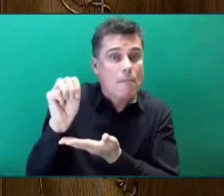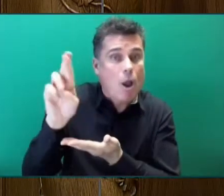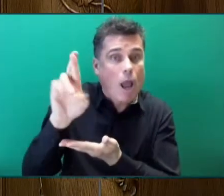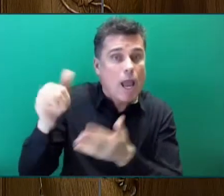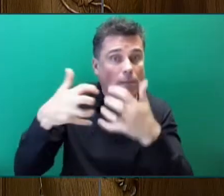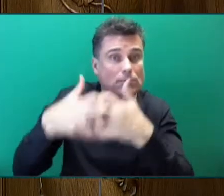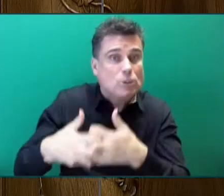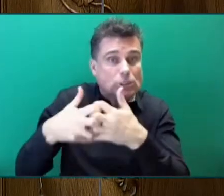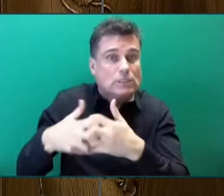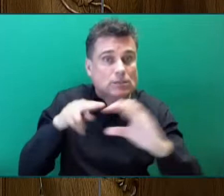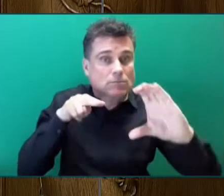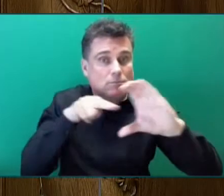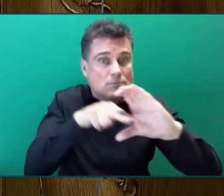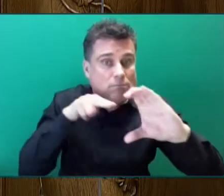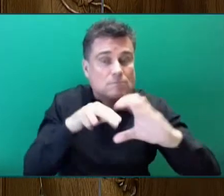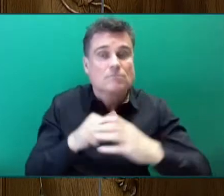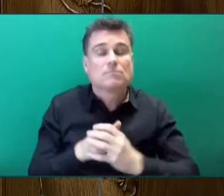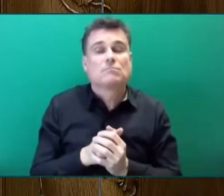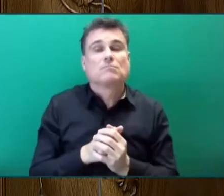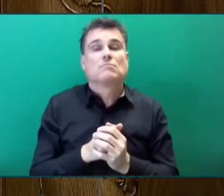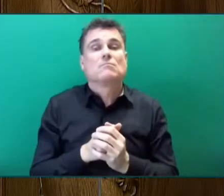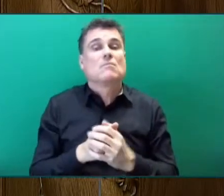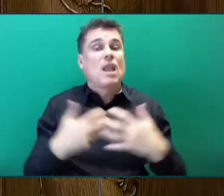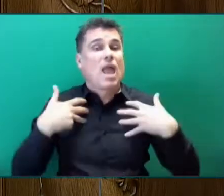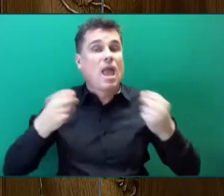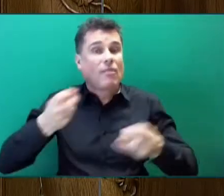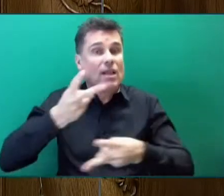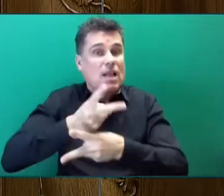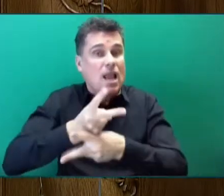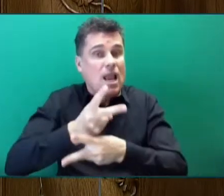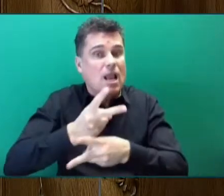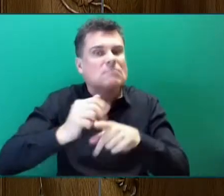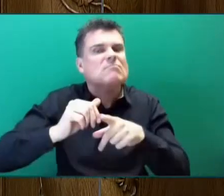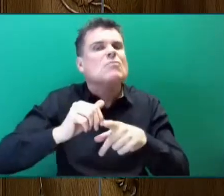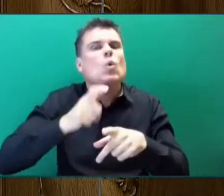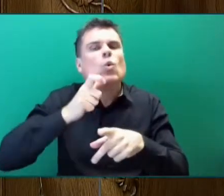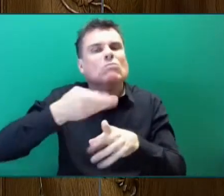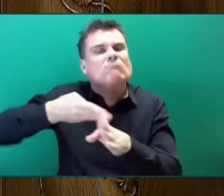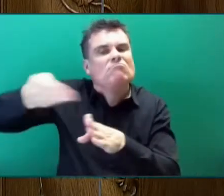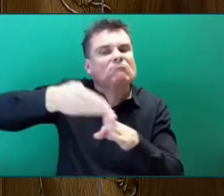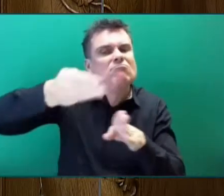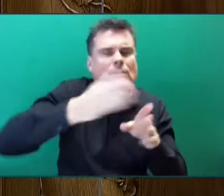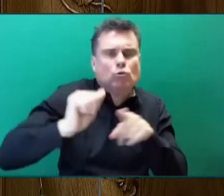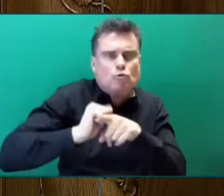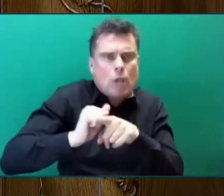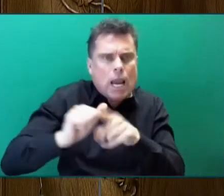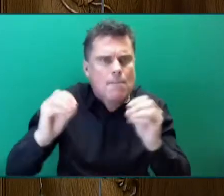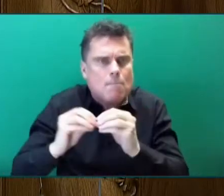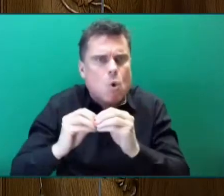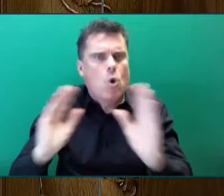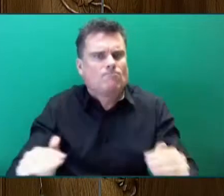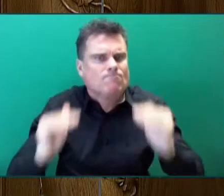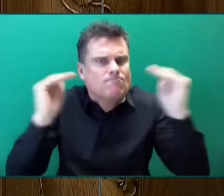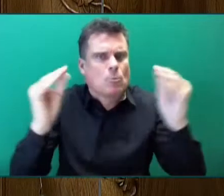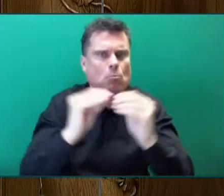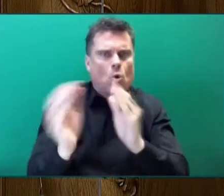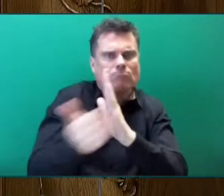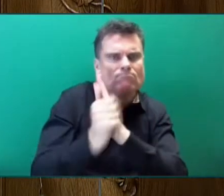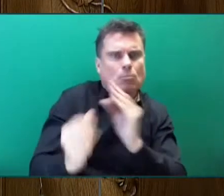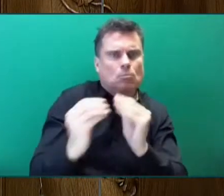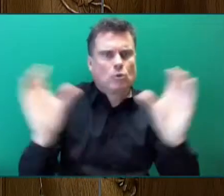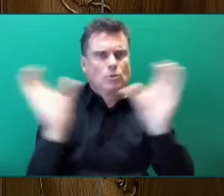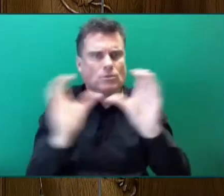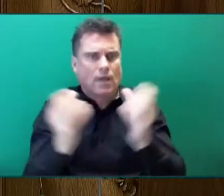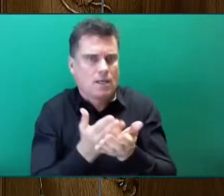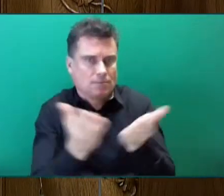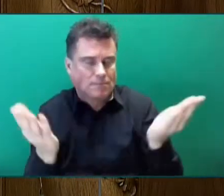healthcare professionals, and bringing in new approaches to build on the success of our surgical renewal plan and an increase in